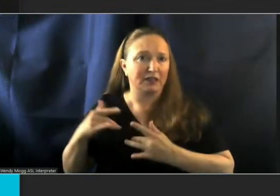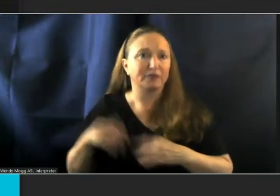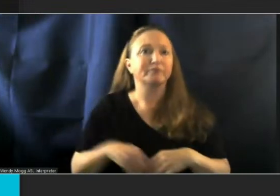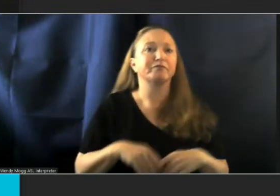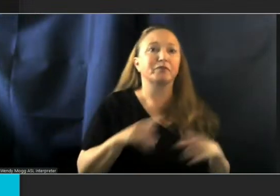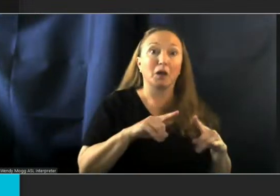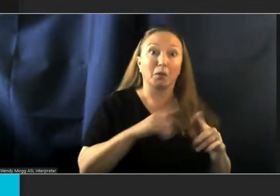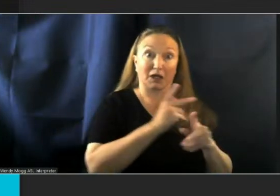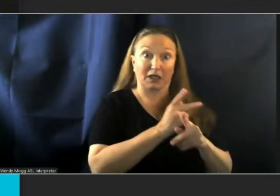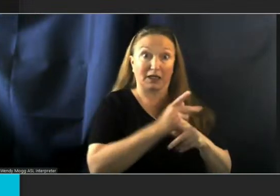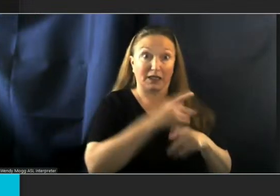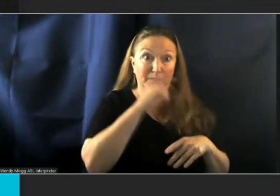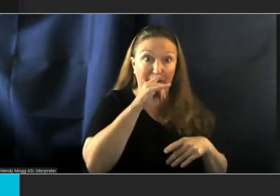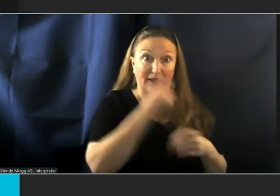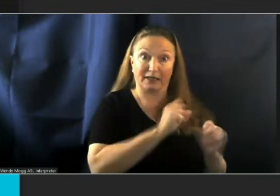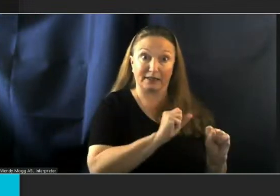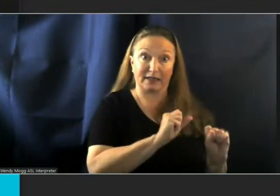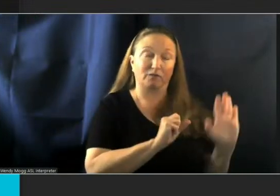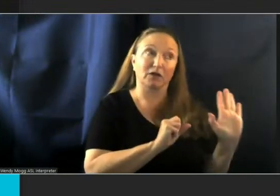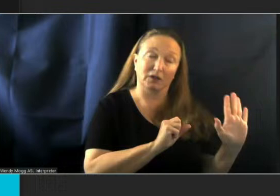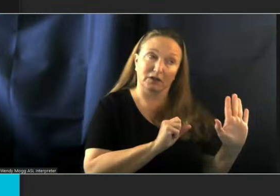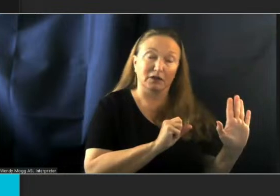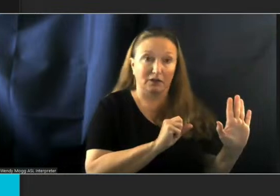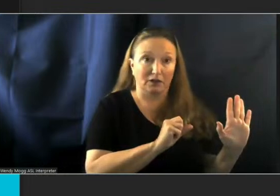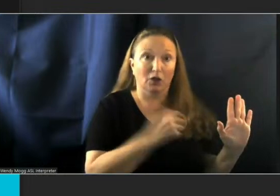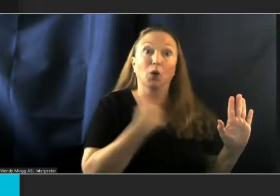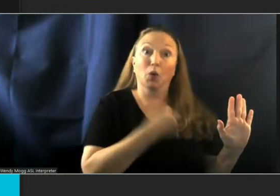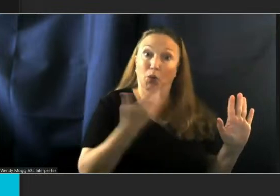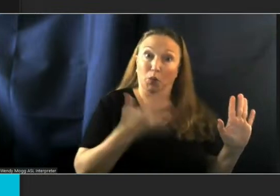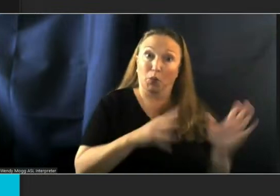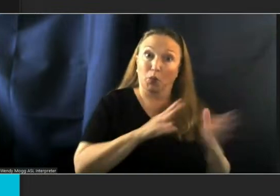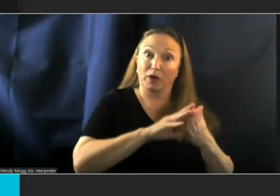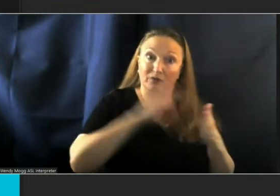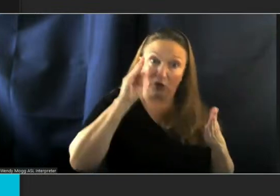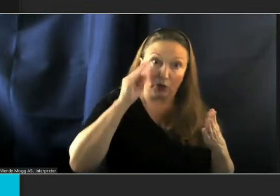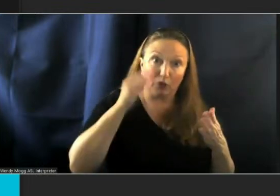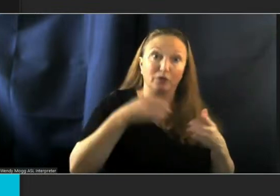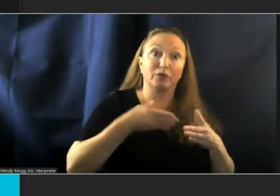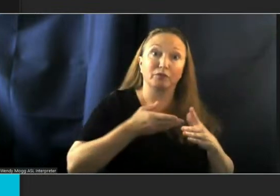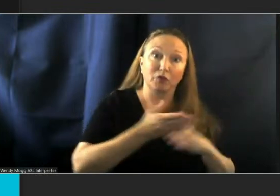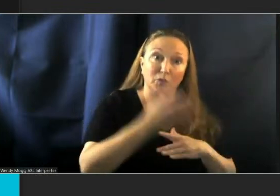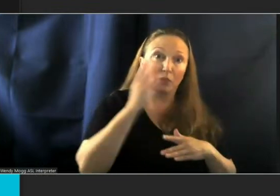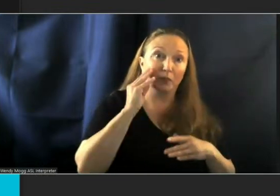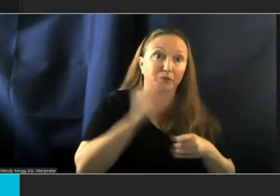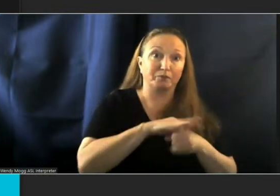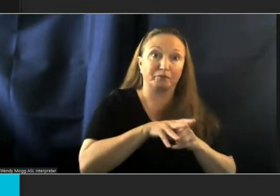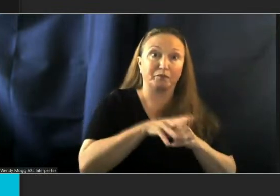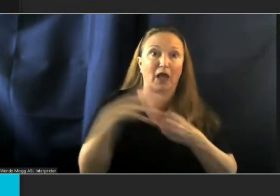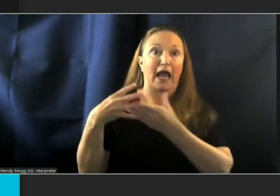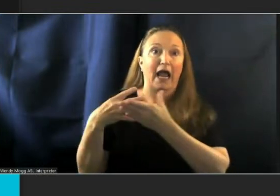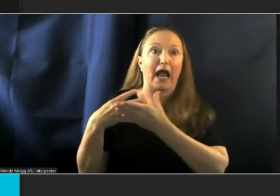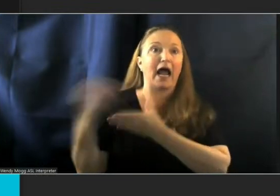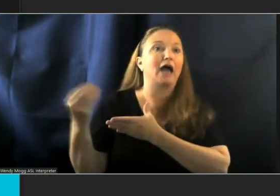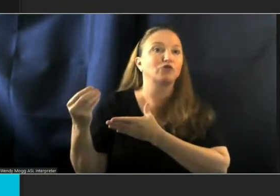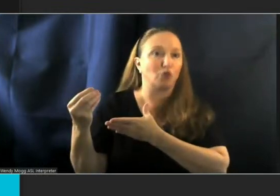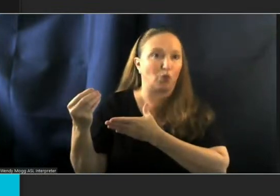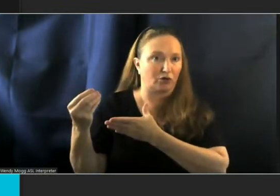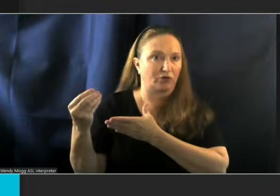kids safe, I just will say that we have learned through this pandemic that the outdoor environment is very